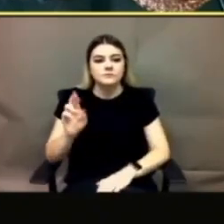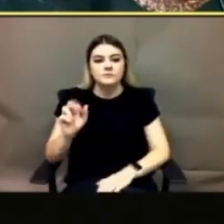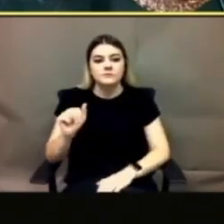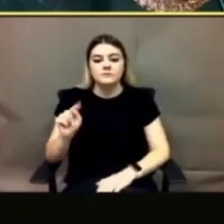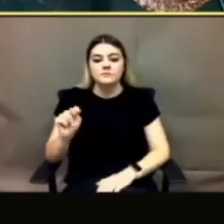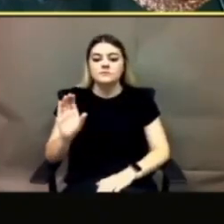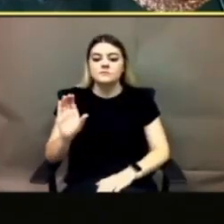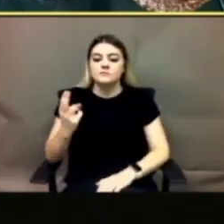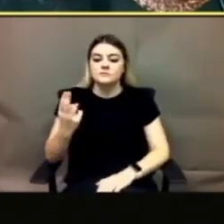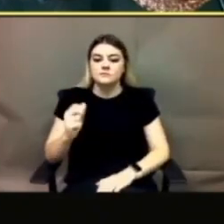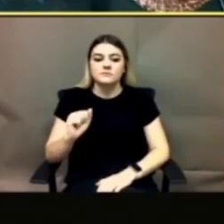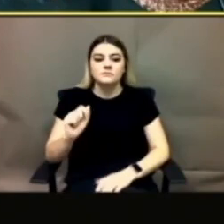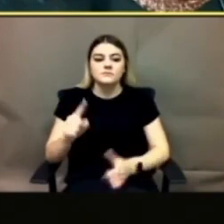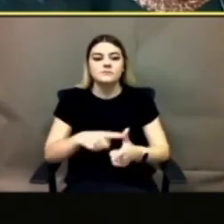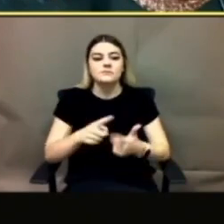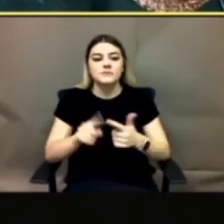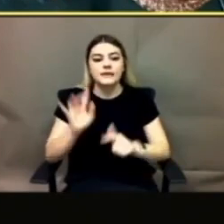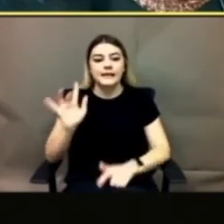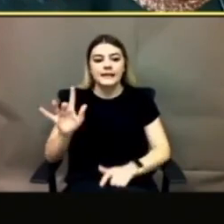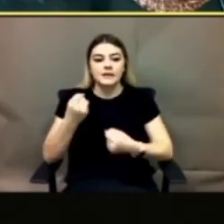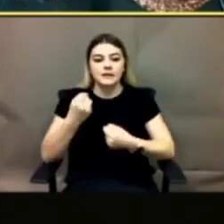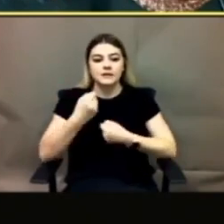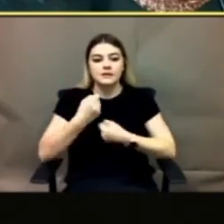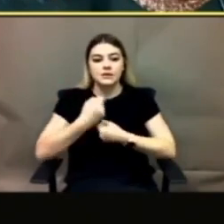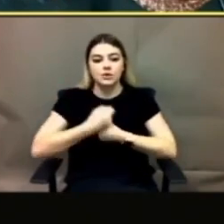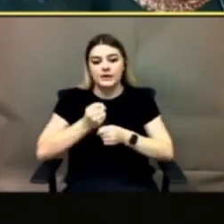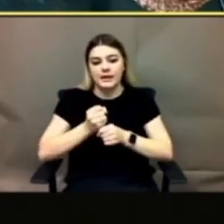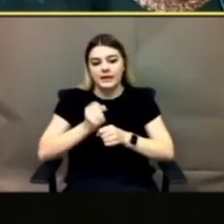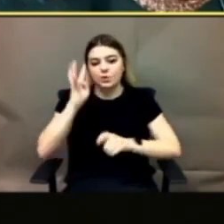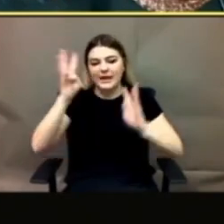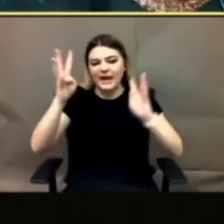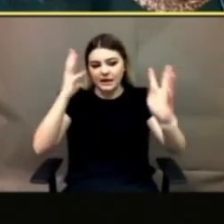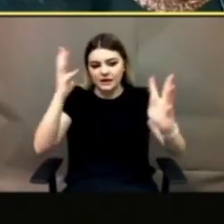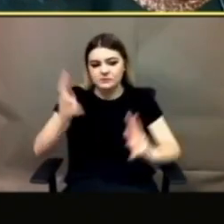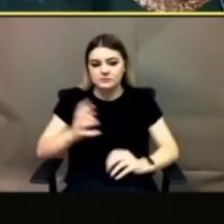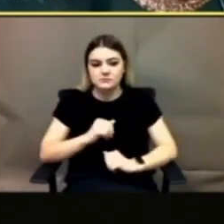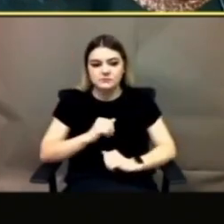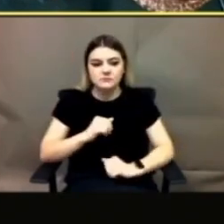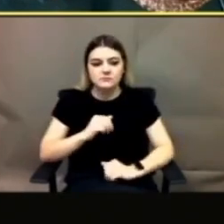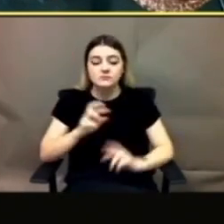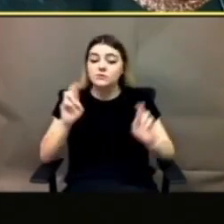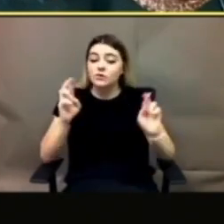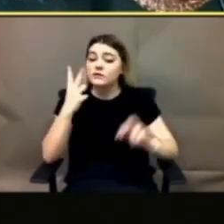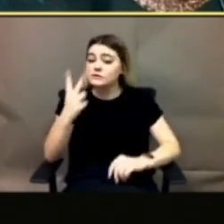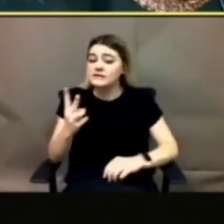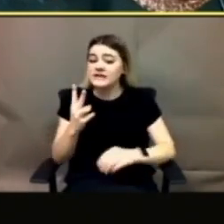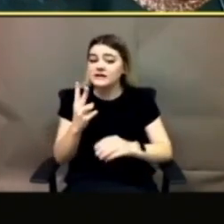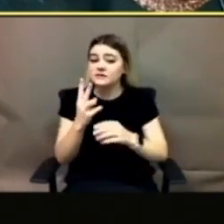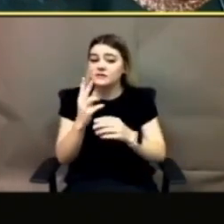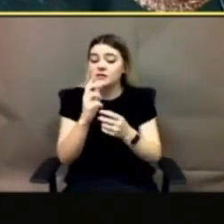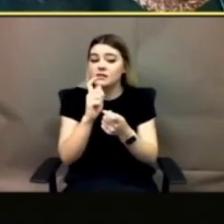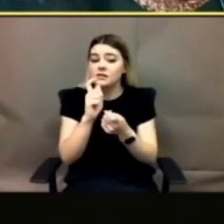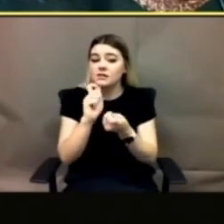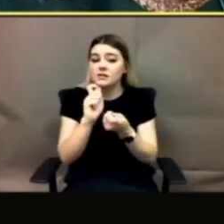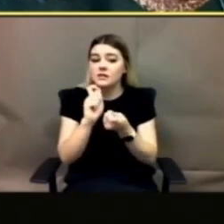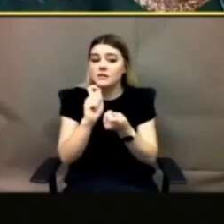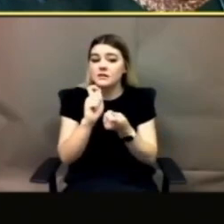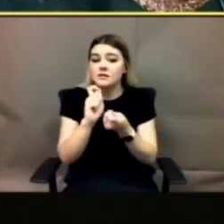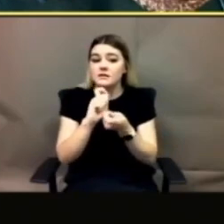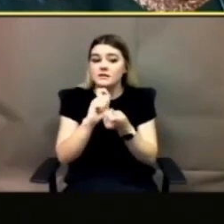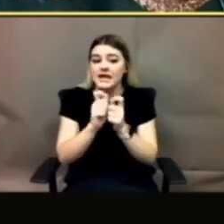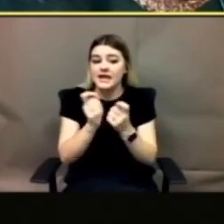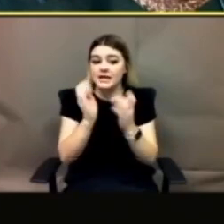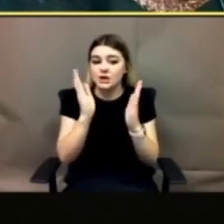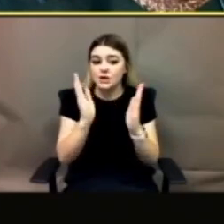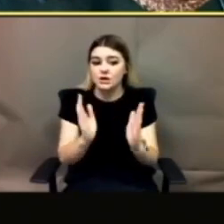click Create. So hopefully you're gonna see my Scratch editor. I'll zoom it in a little bit